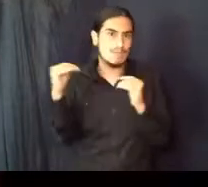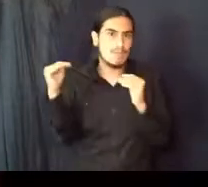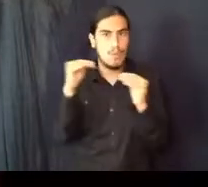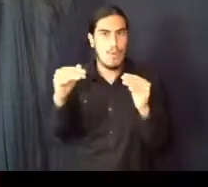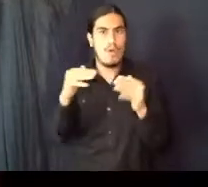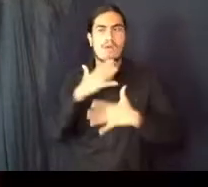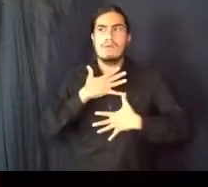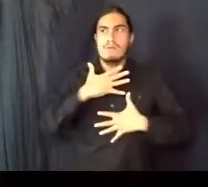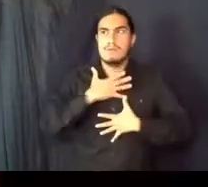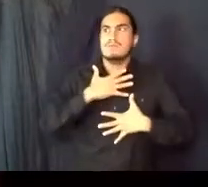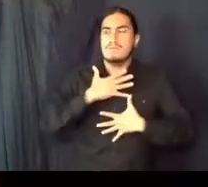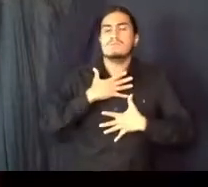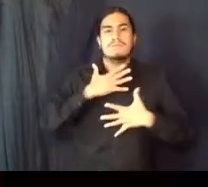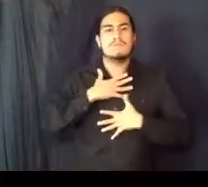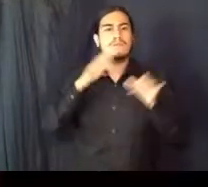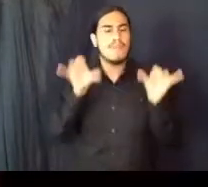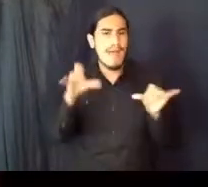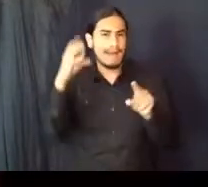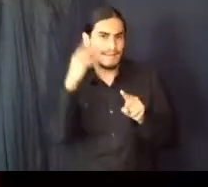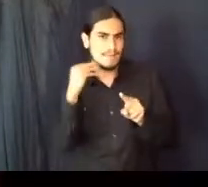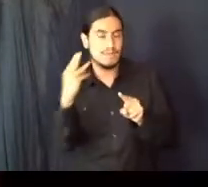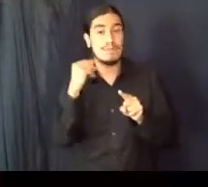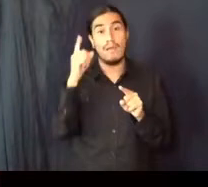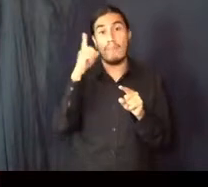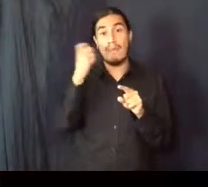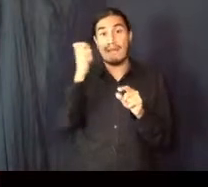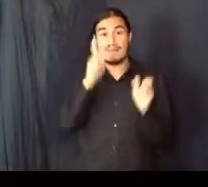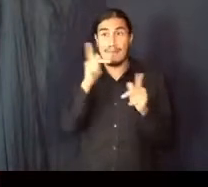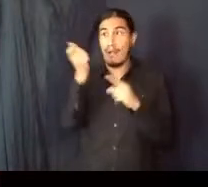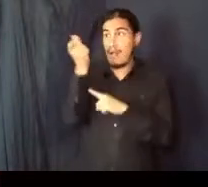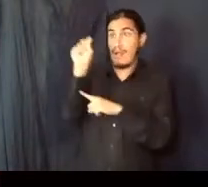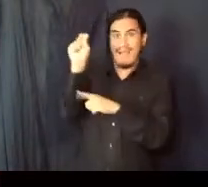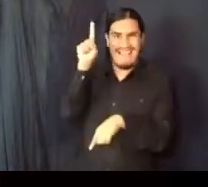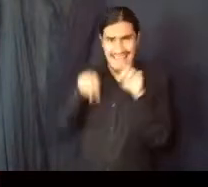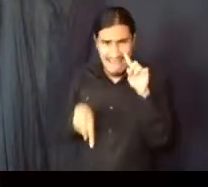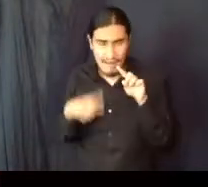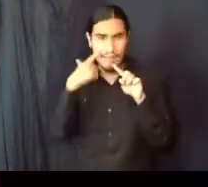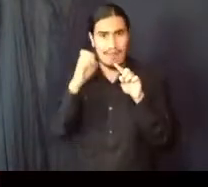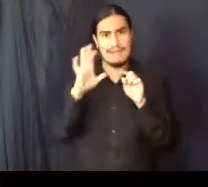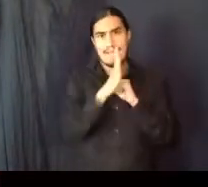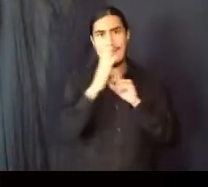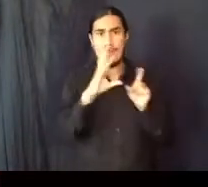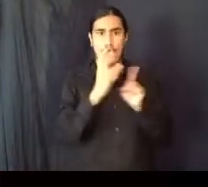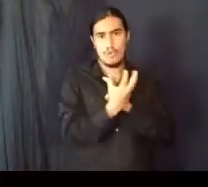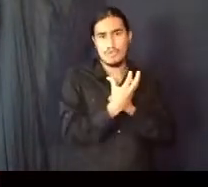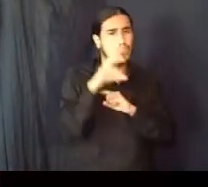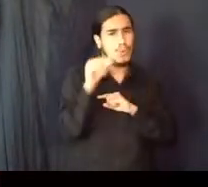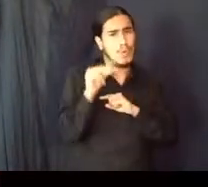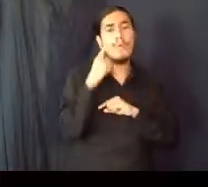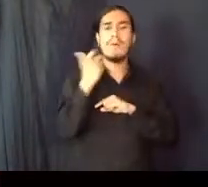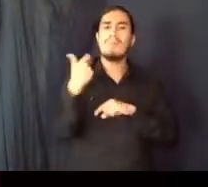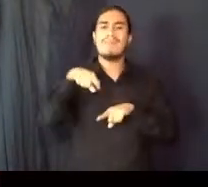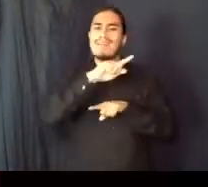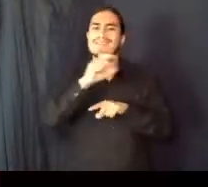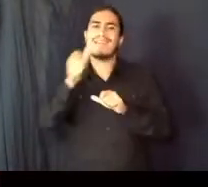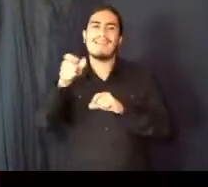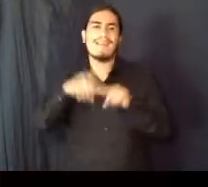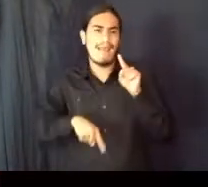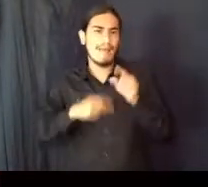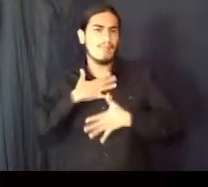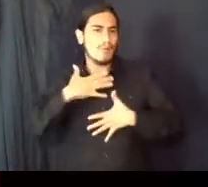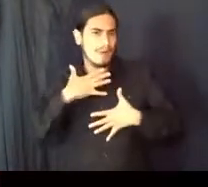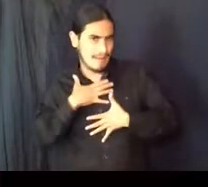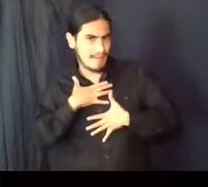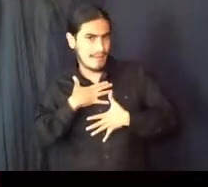people do not revolt because of a particular culture, but because they simply can no longer breathe. The politics